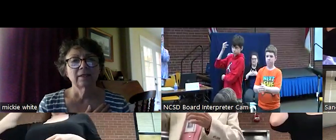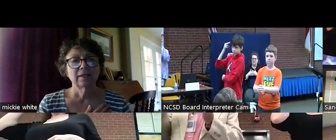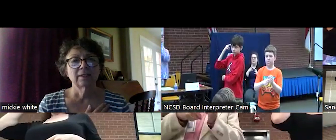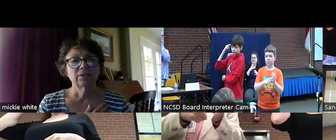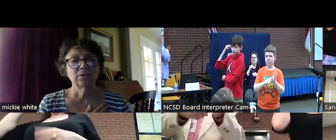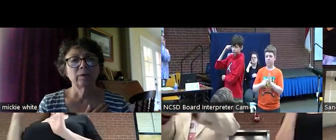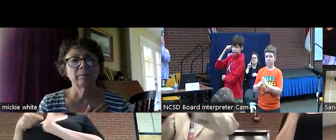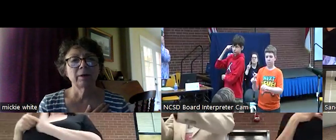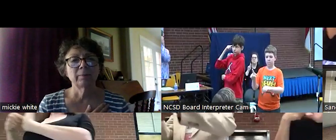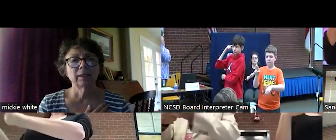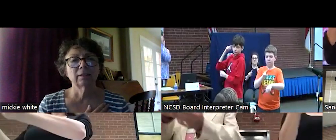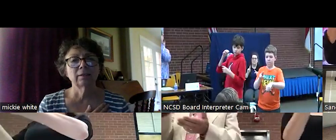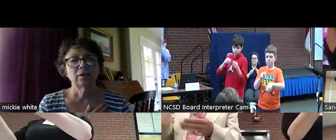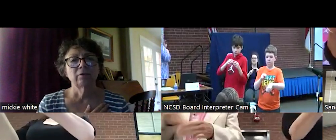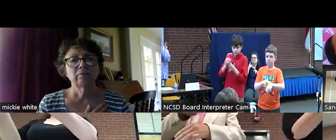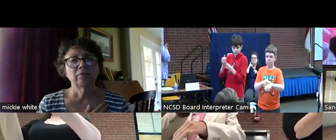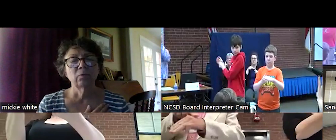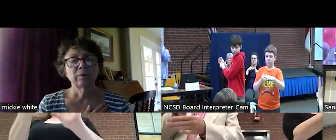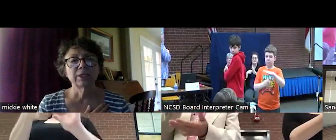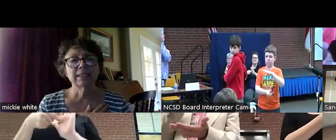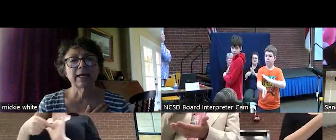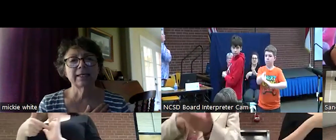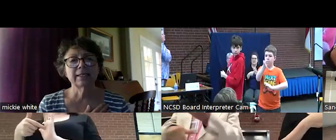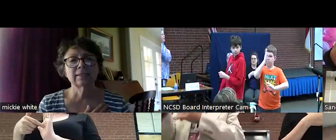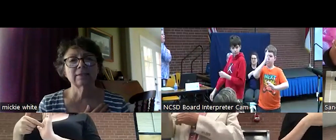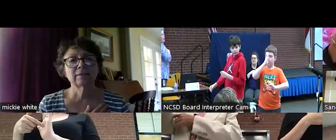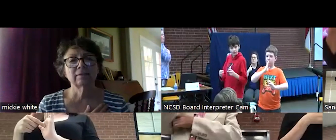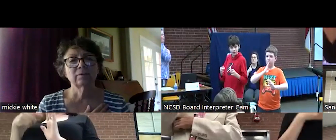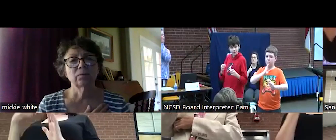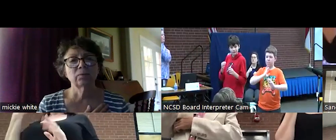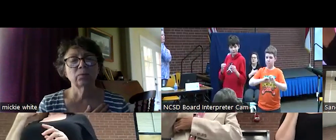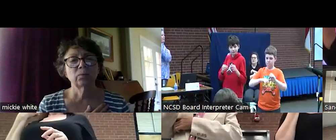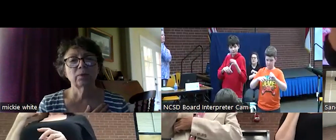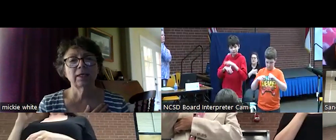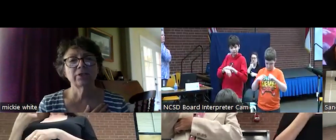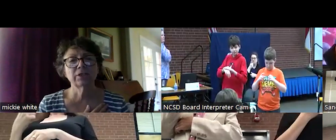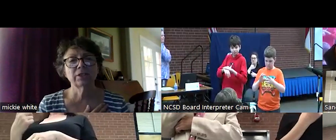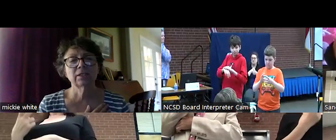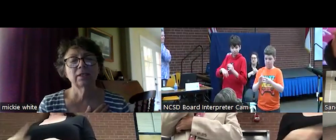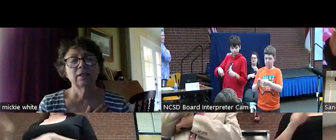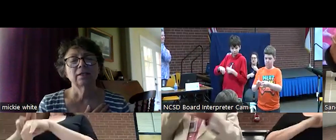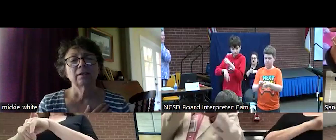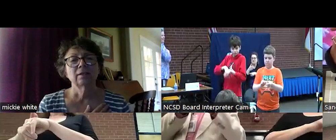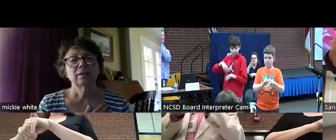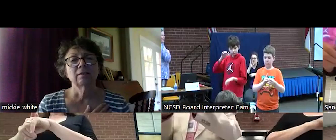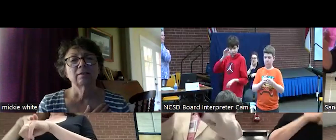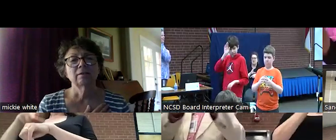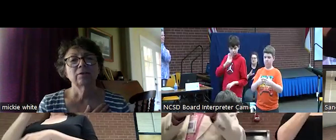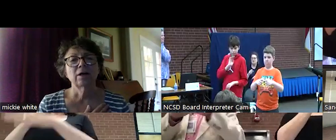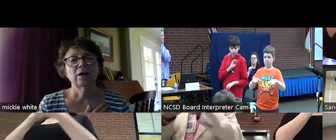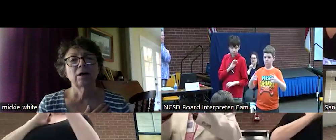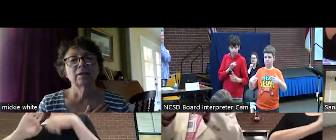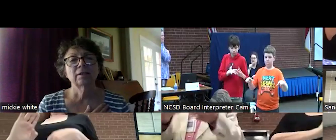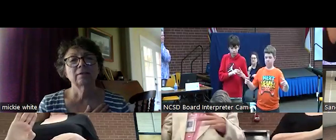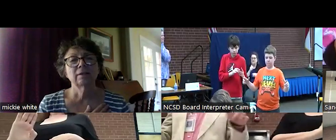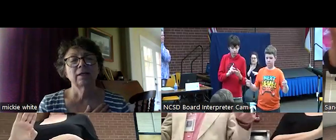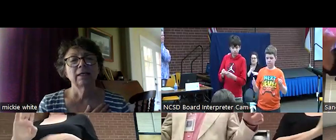to the republic for which it stands, one nation, under God,